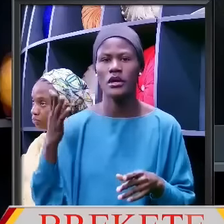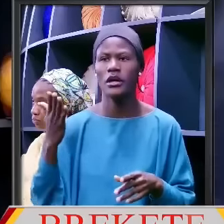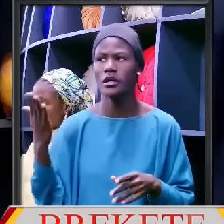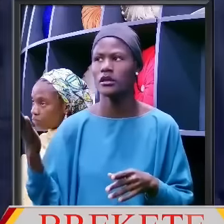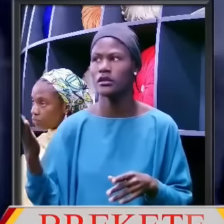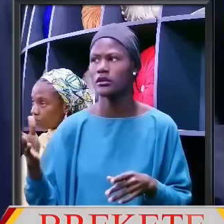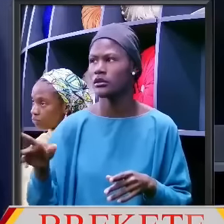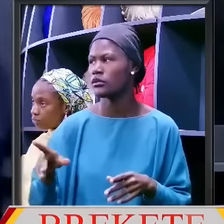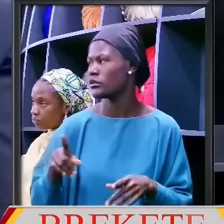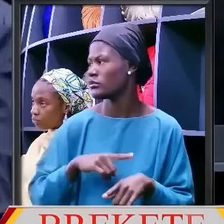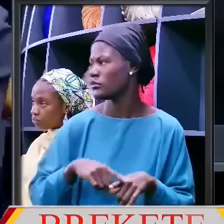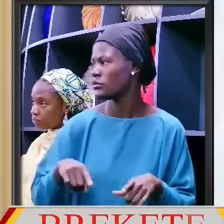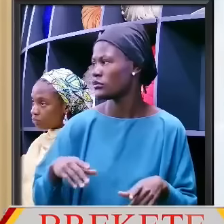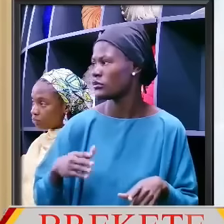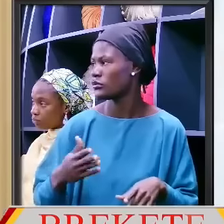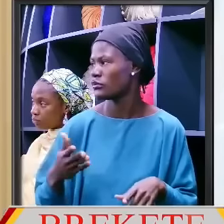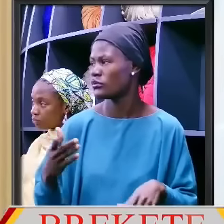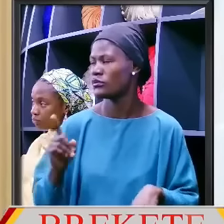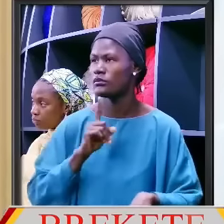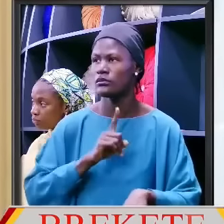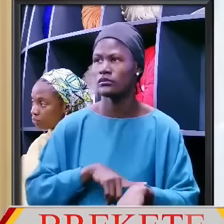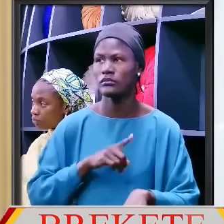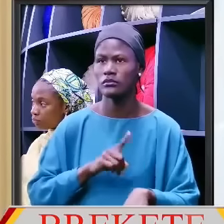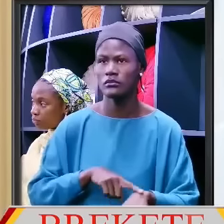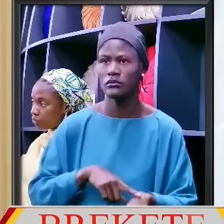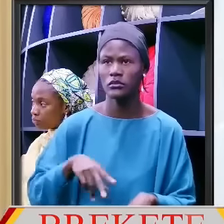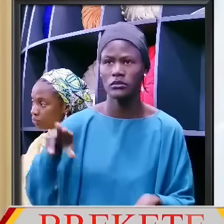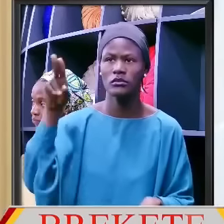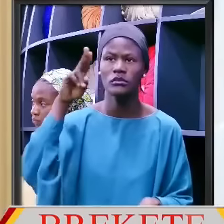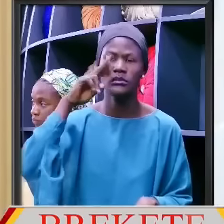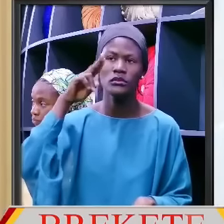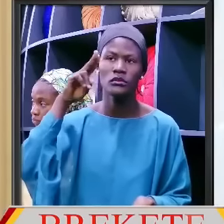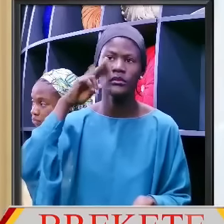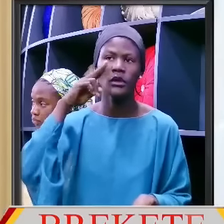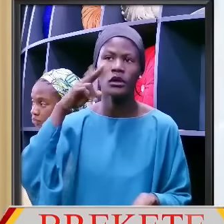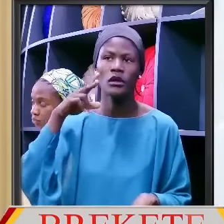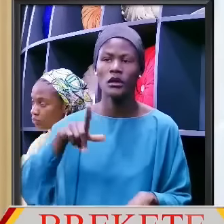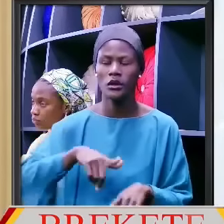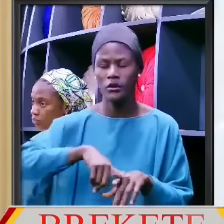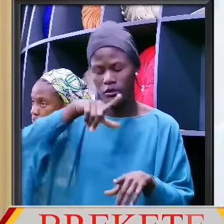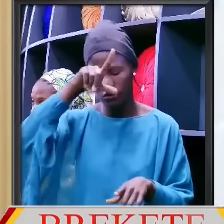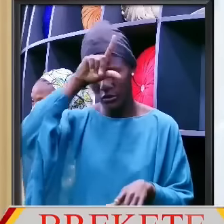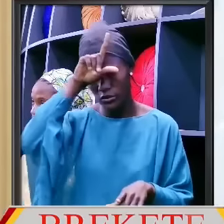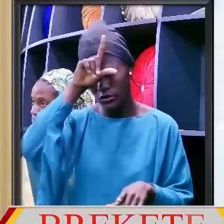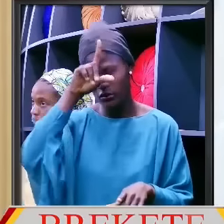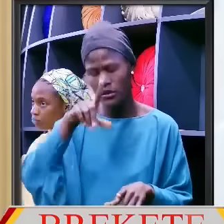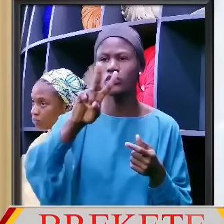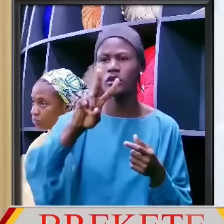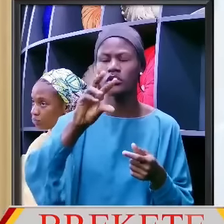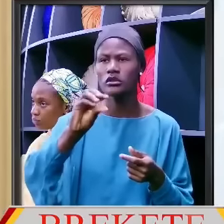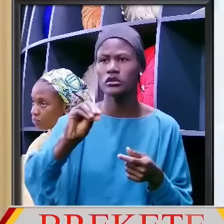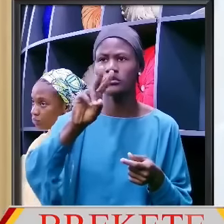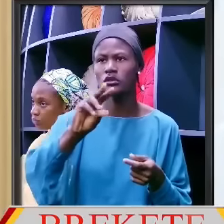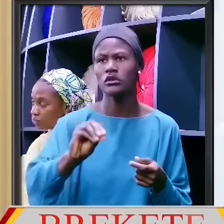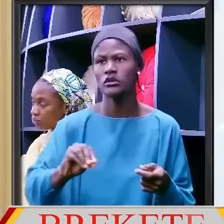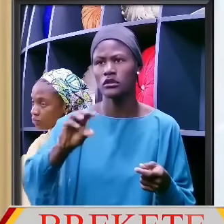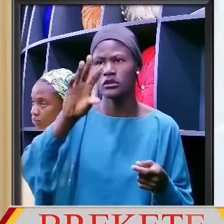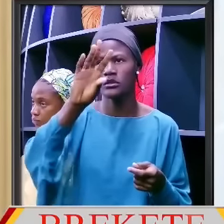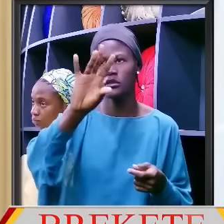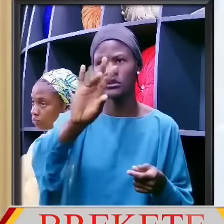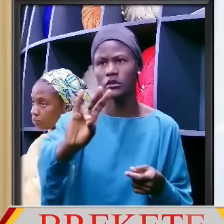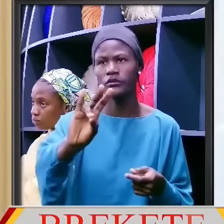around, Nigerians have learned their lesson in the hard way. So let's see what will happen. We'll do the right